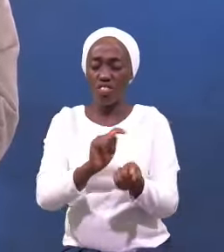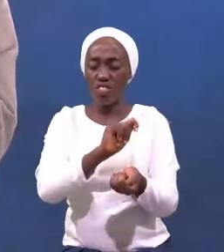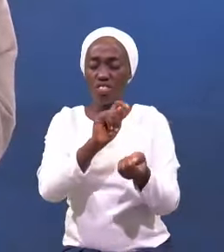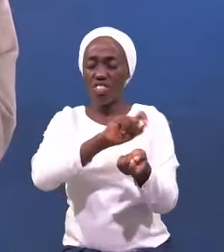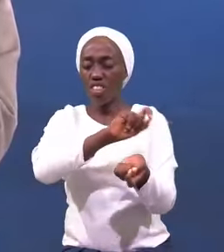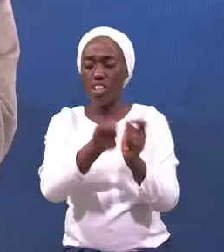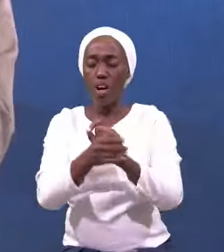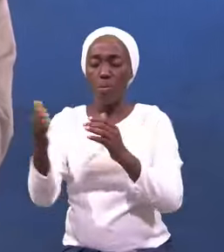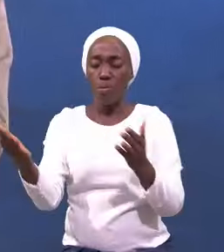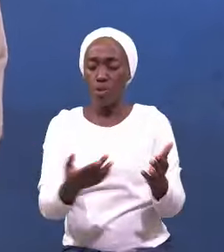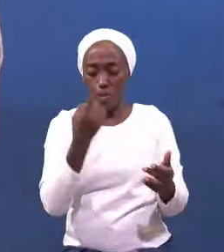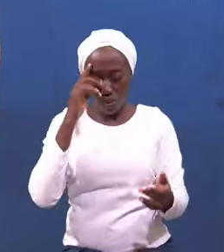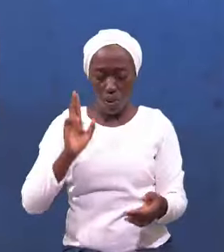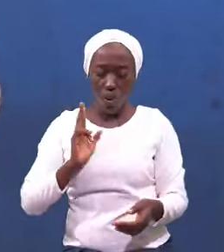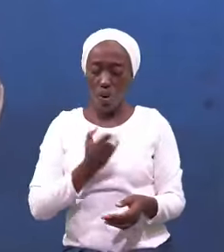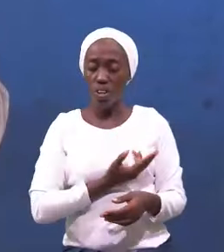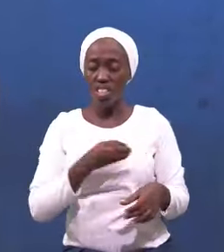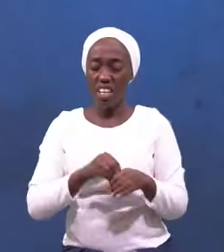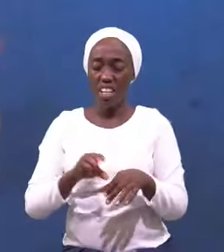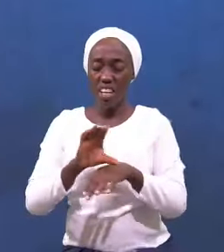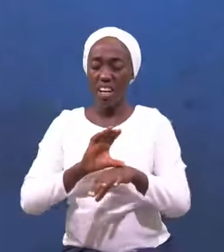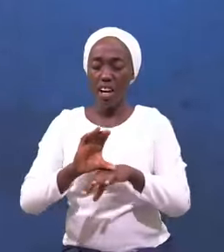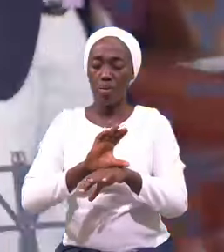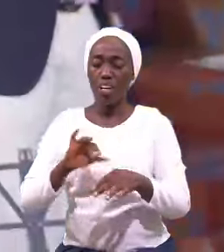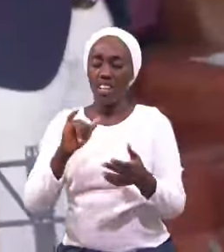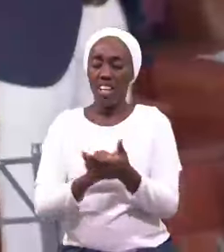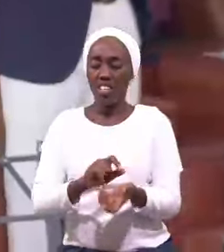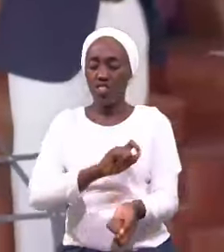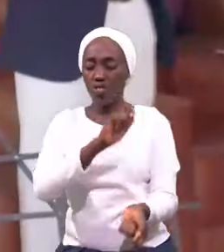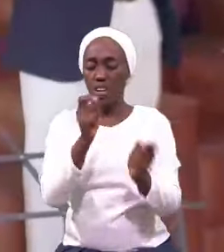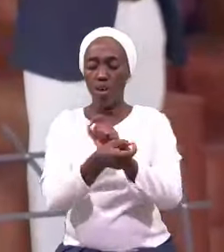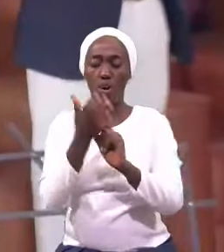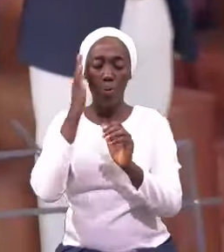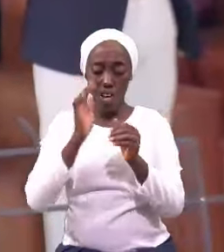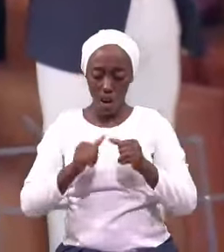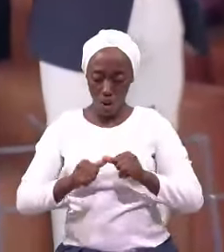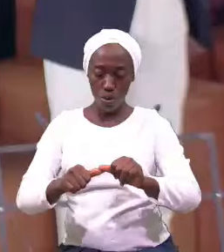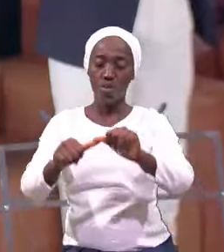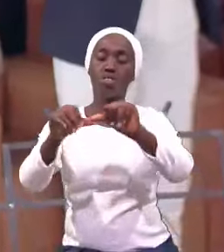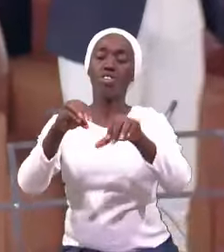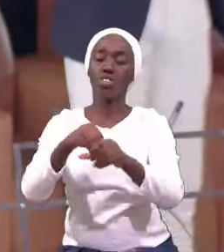Cameroon, that transformation will continue to glow.